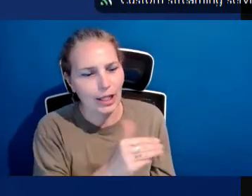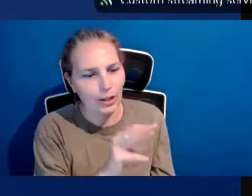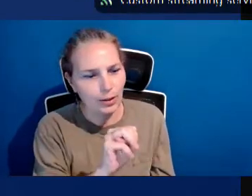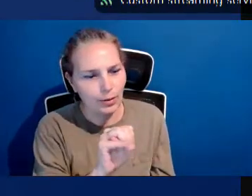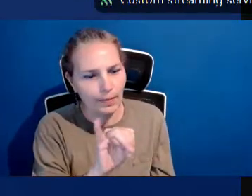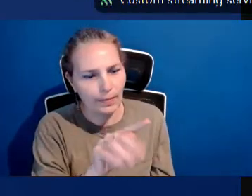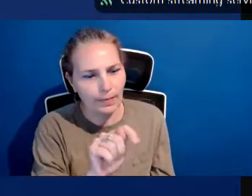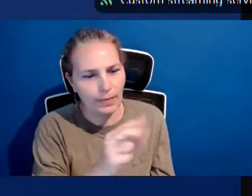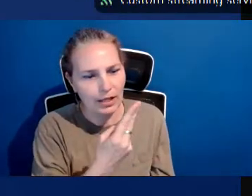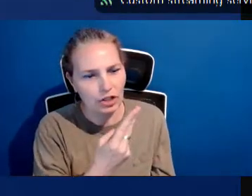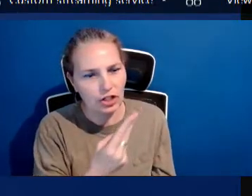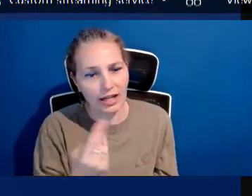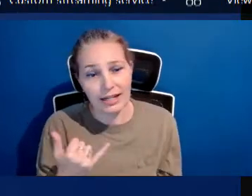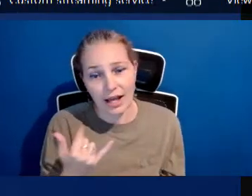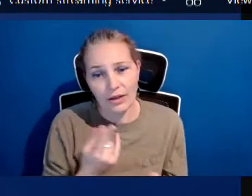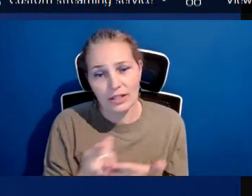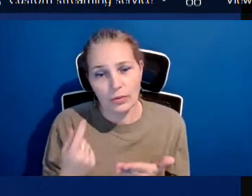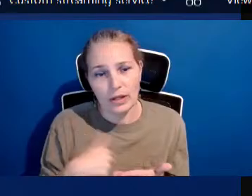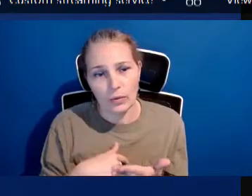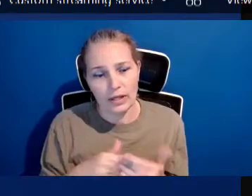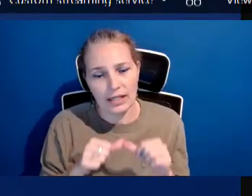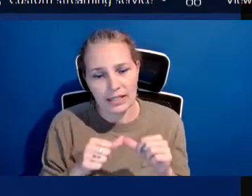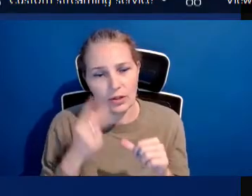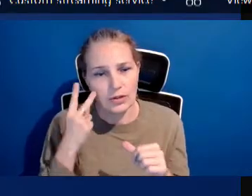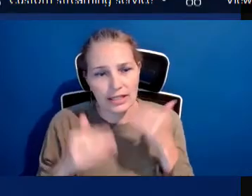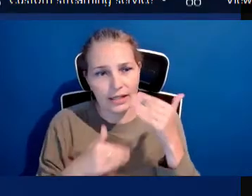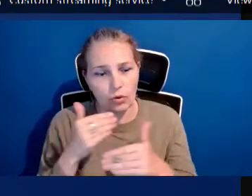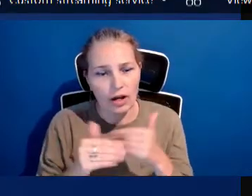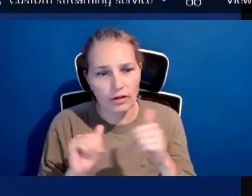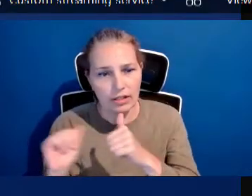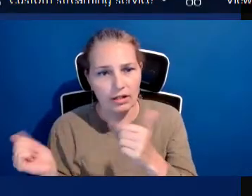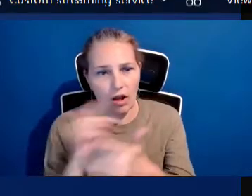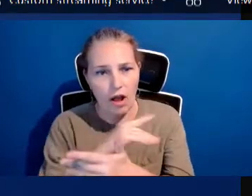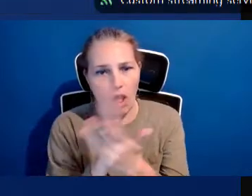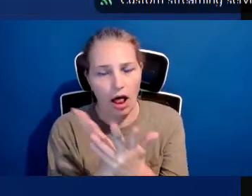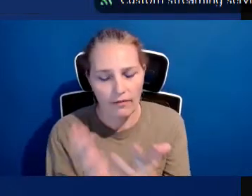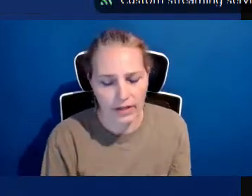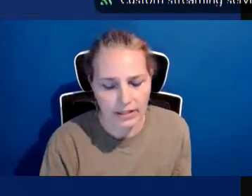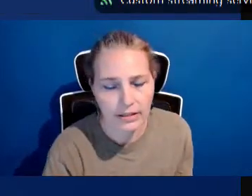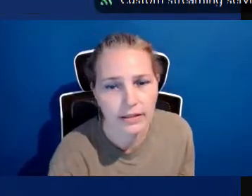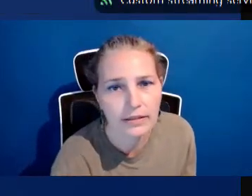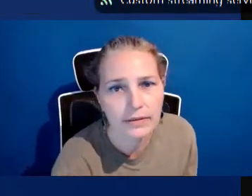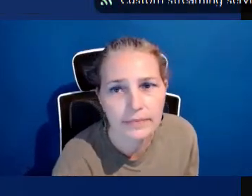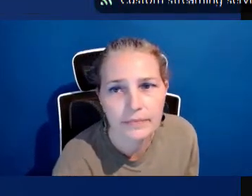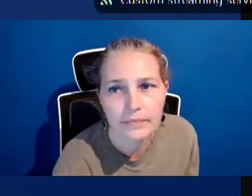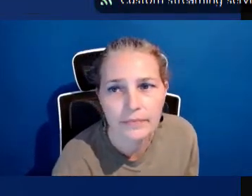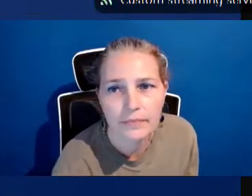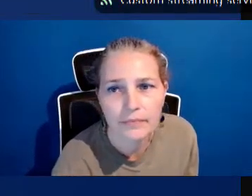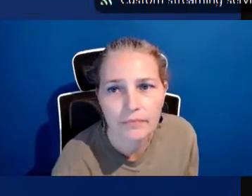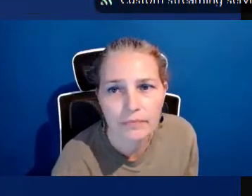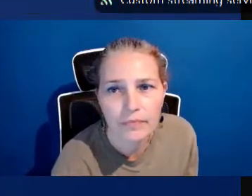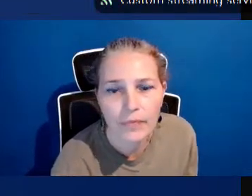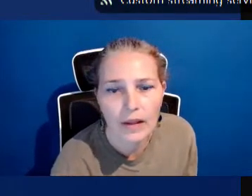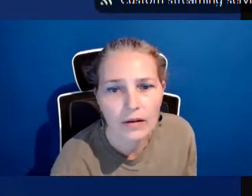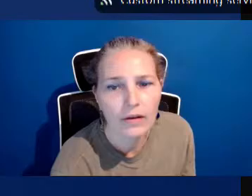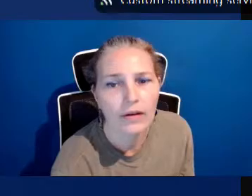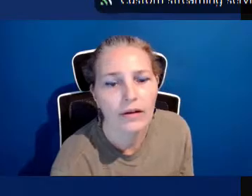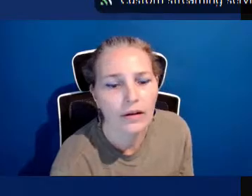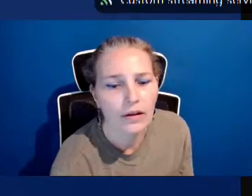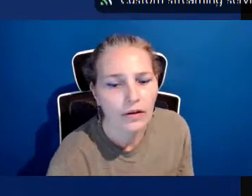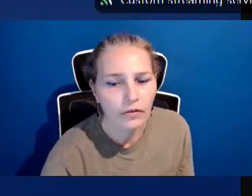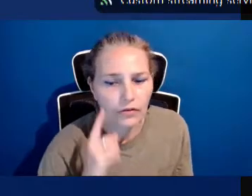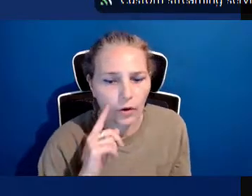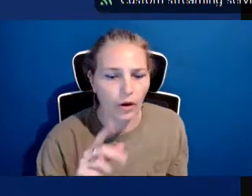And as of this week, we continue to see progress across all phases of permitting, plan checks, and approvals. So